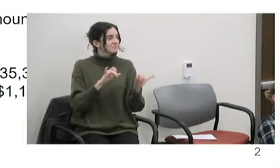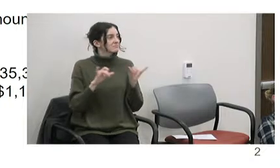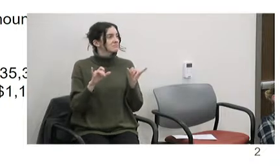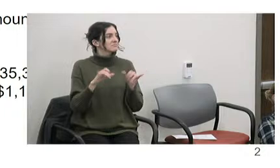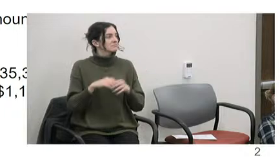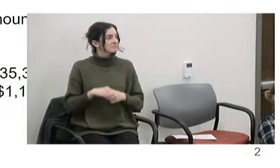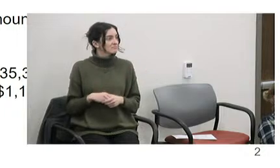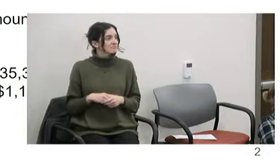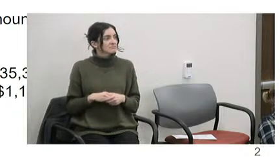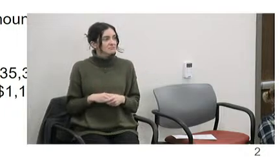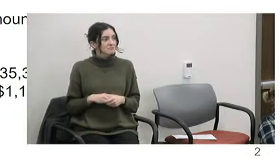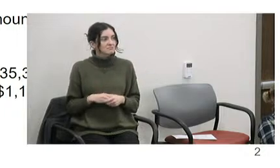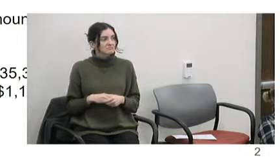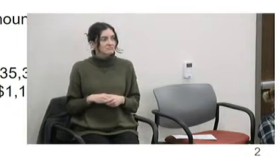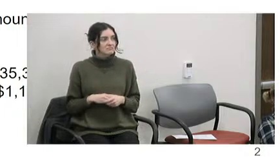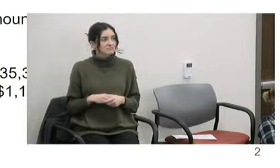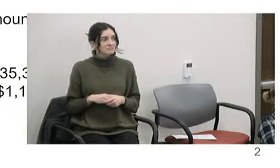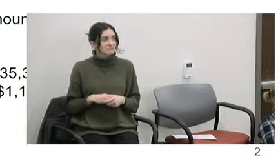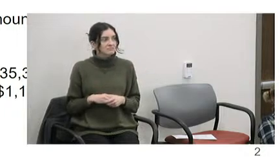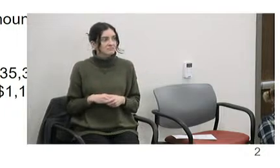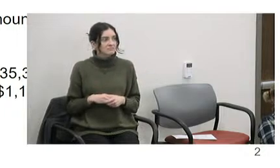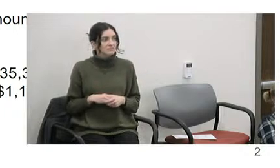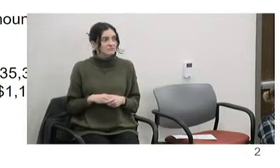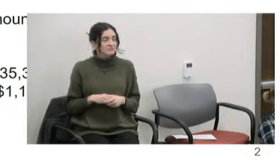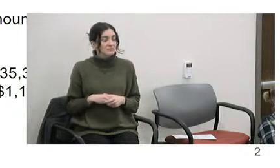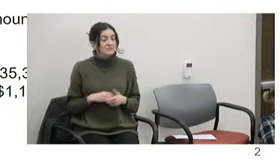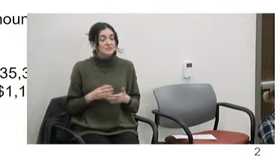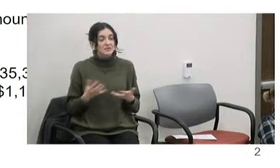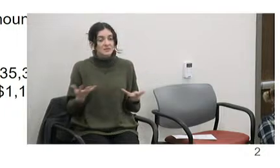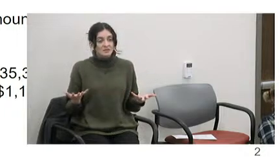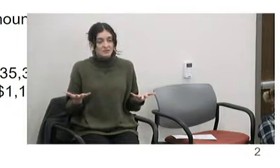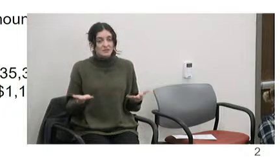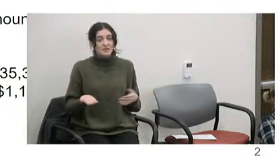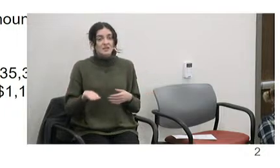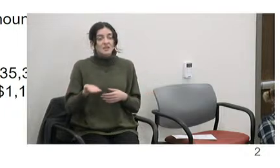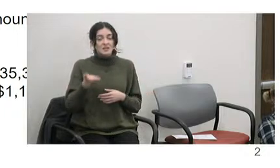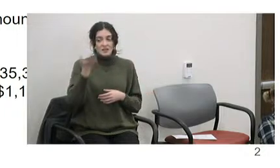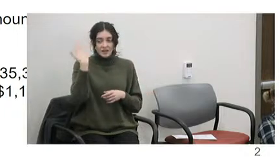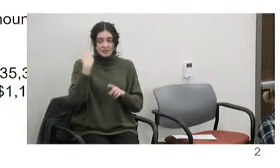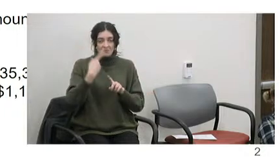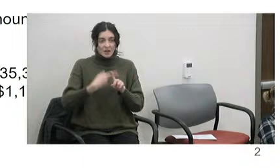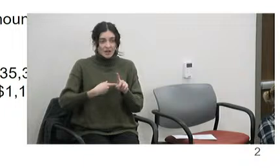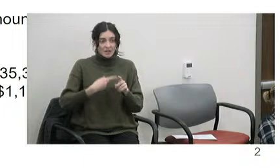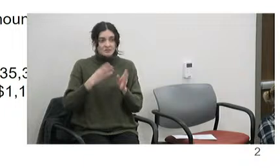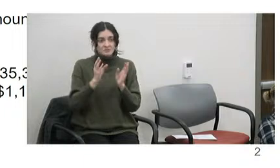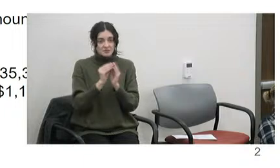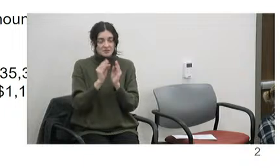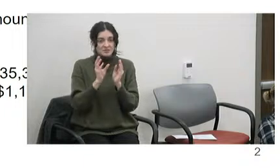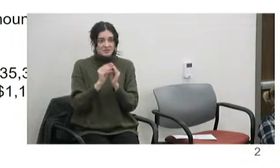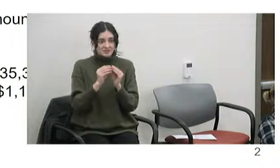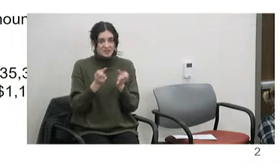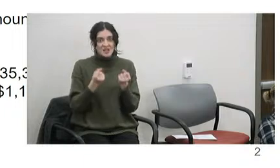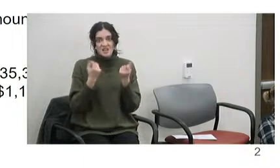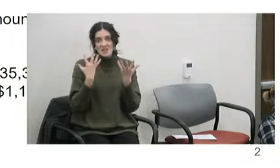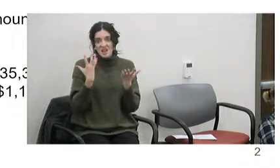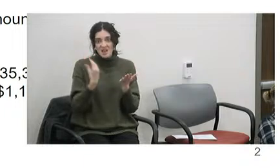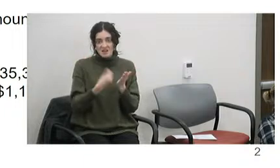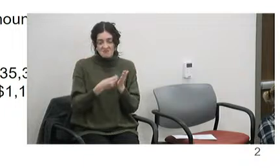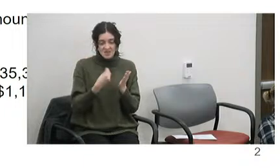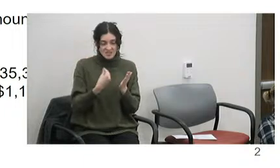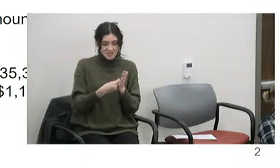although we obviously had very heavy discussion at the last meeting that I don't want to